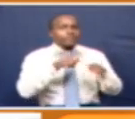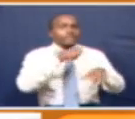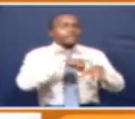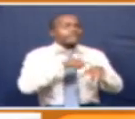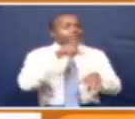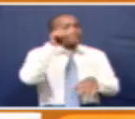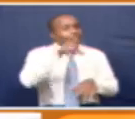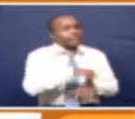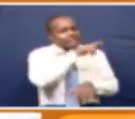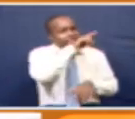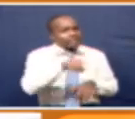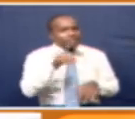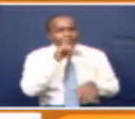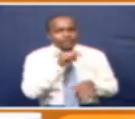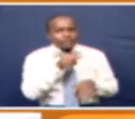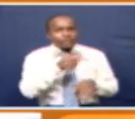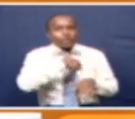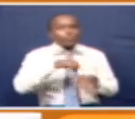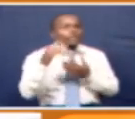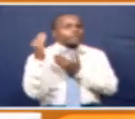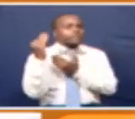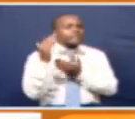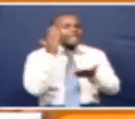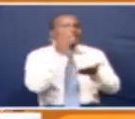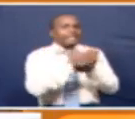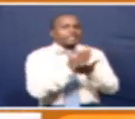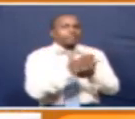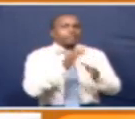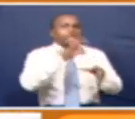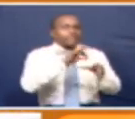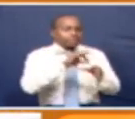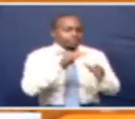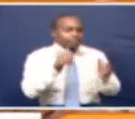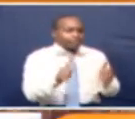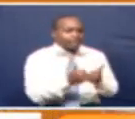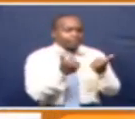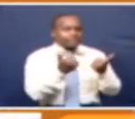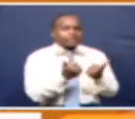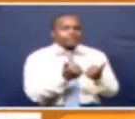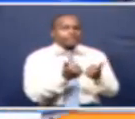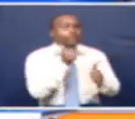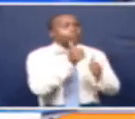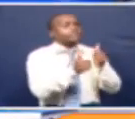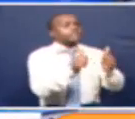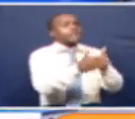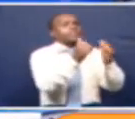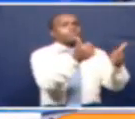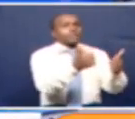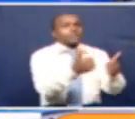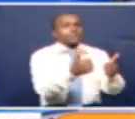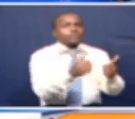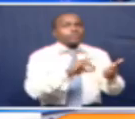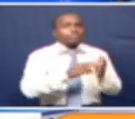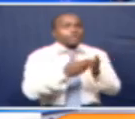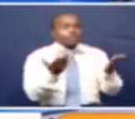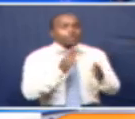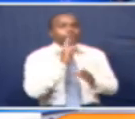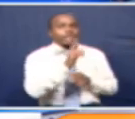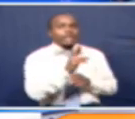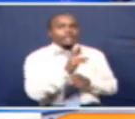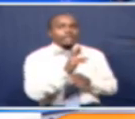expected a credible election to be conducted. Okay. Which so election has not been which conducted. Has not, according to you, therefore, yeah. Where we are, mm-hmm. we gave